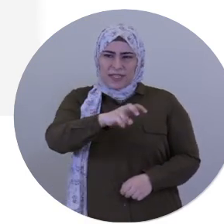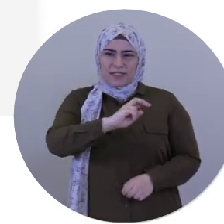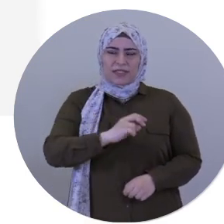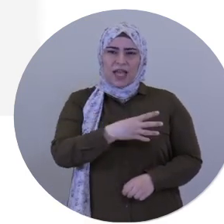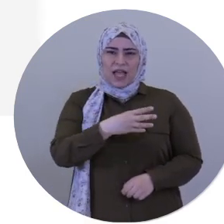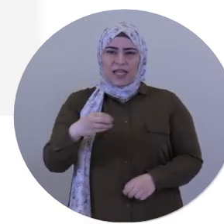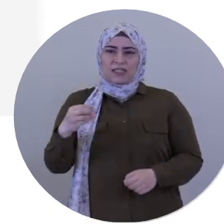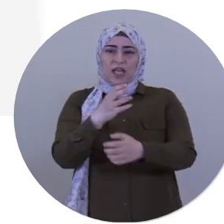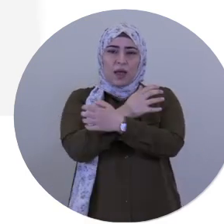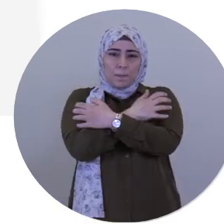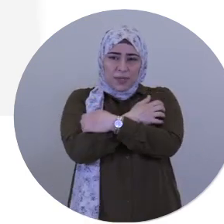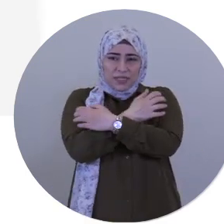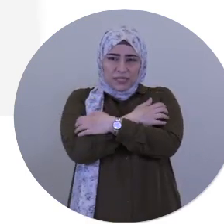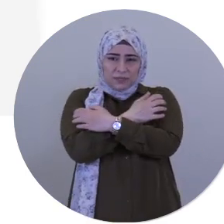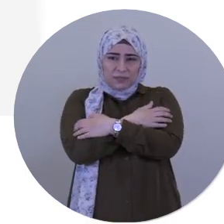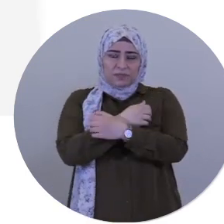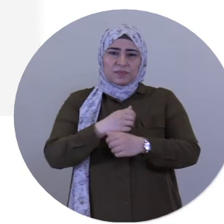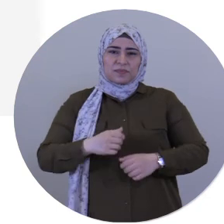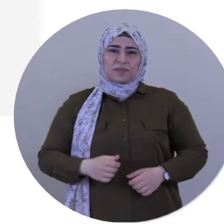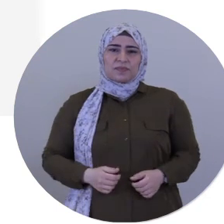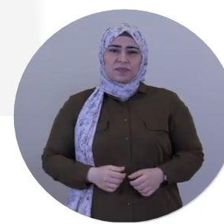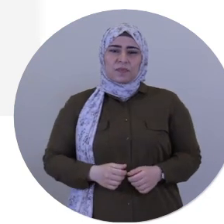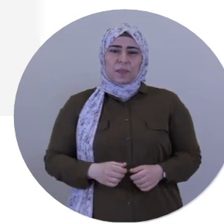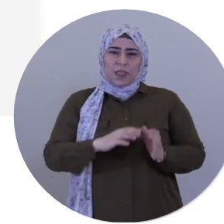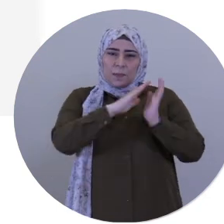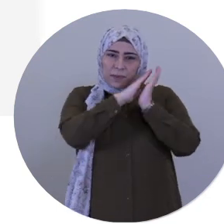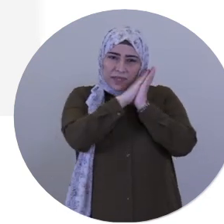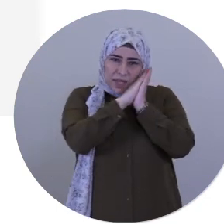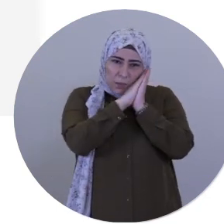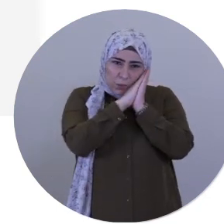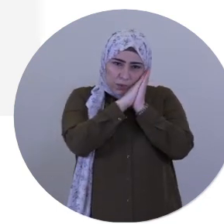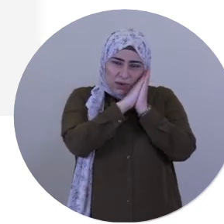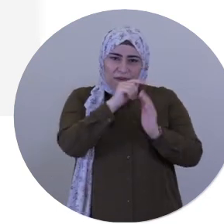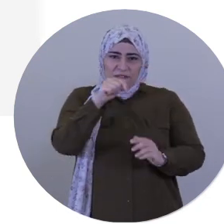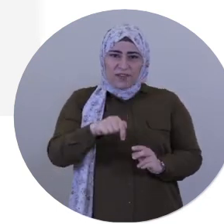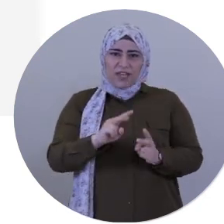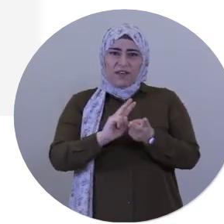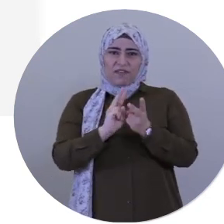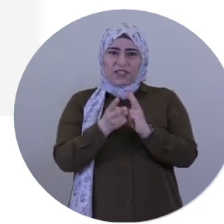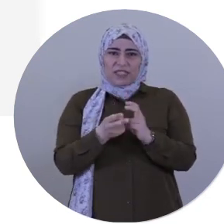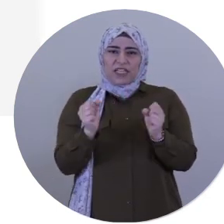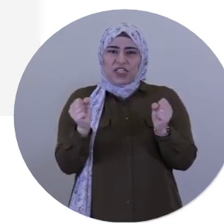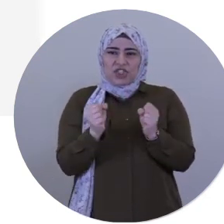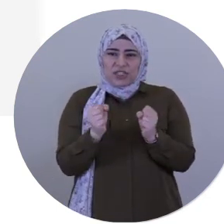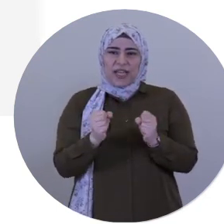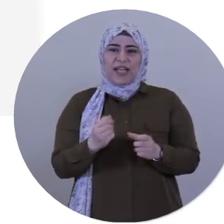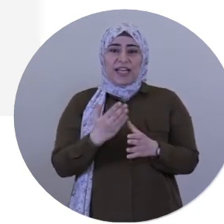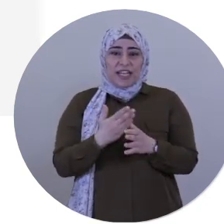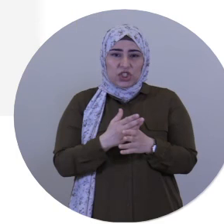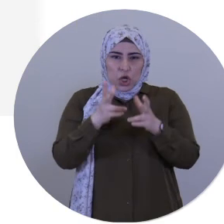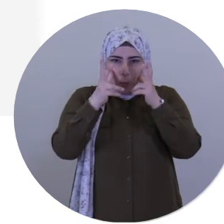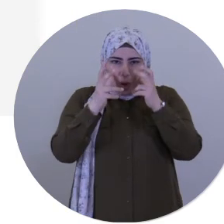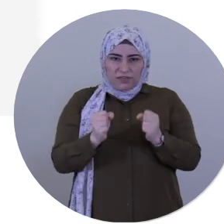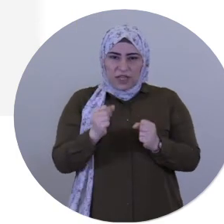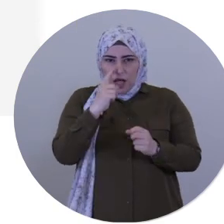idea. Also, animals like snakes and bears hibernate during winter to save energy.